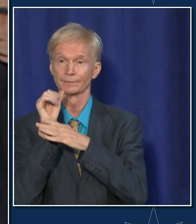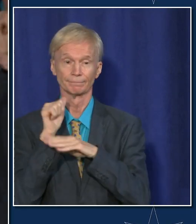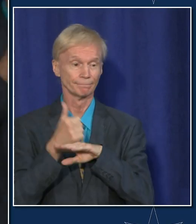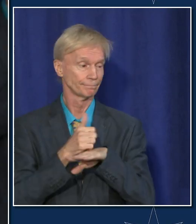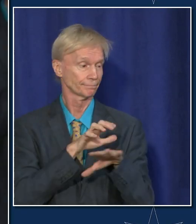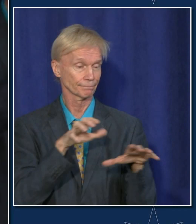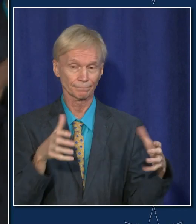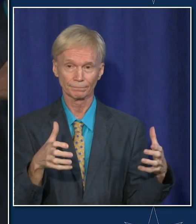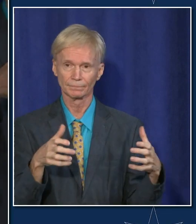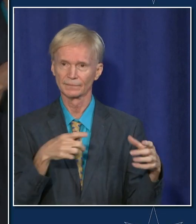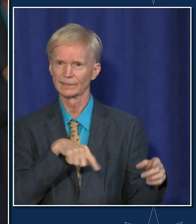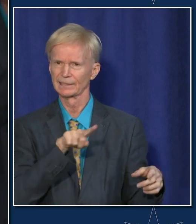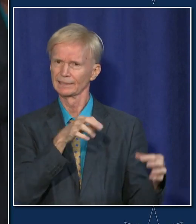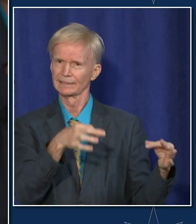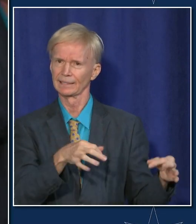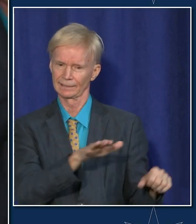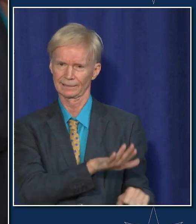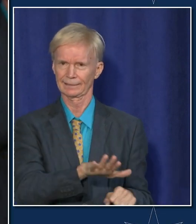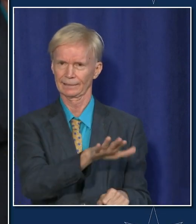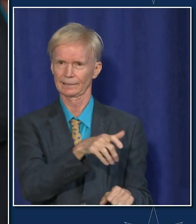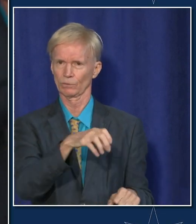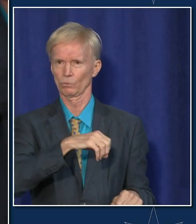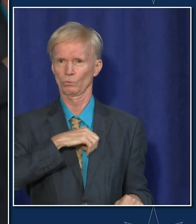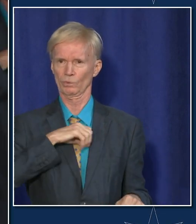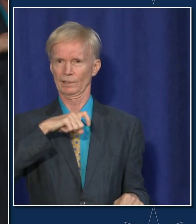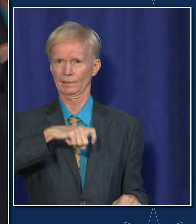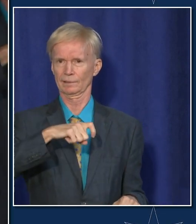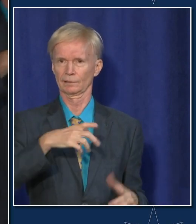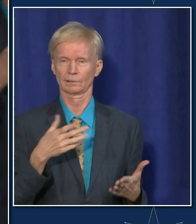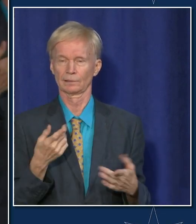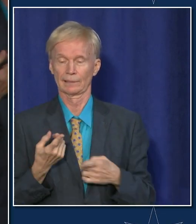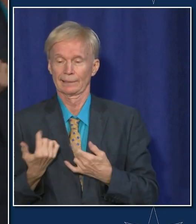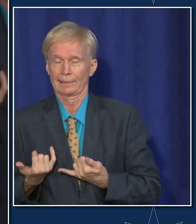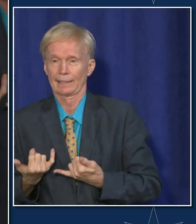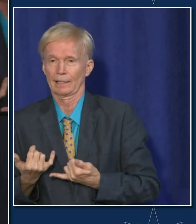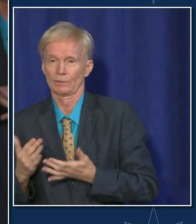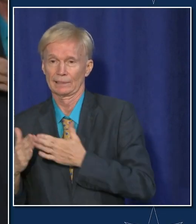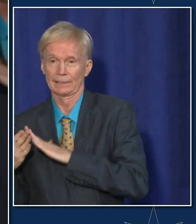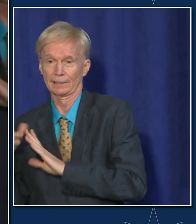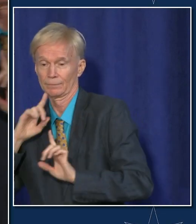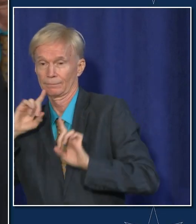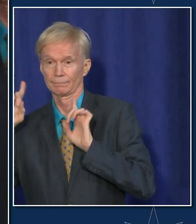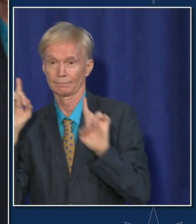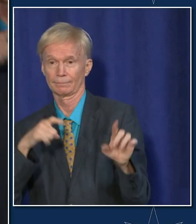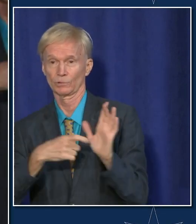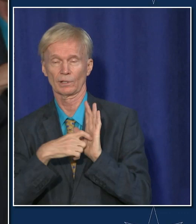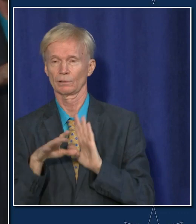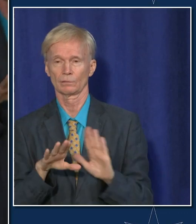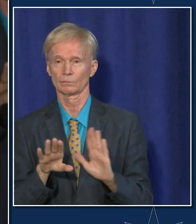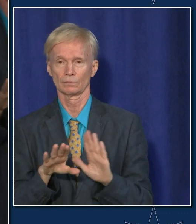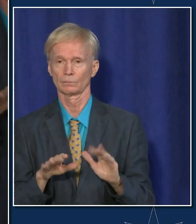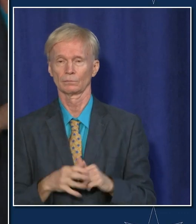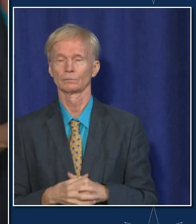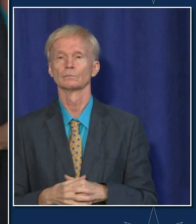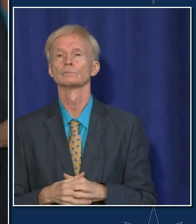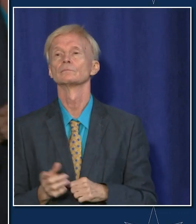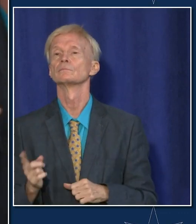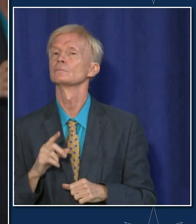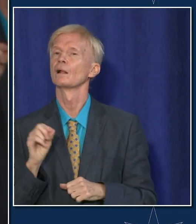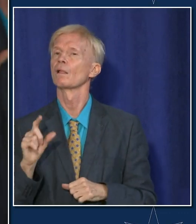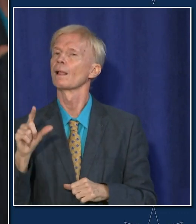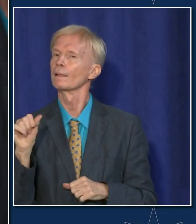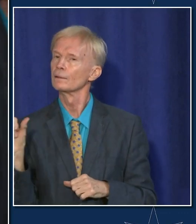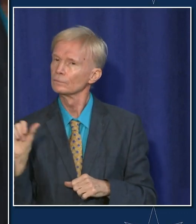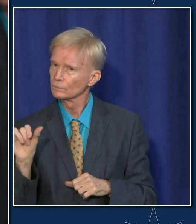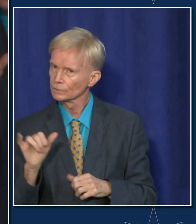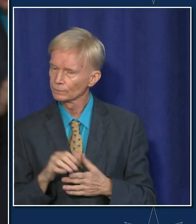to make that decision for their own setting. No plan at this point for a city requirement around that. Also on Lollapalooza,